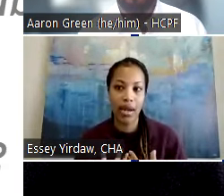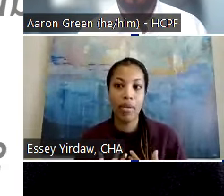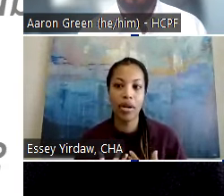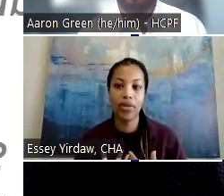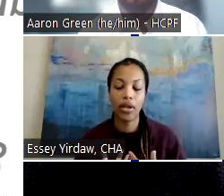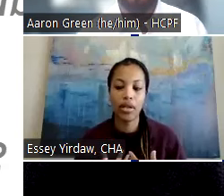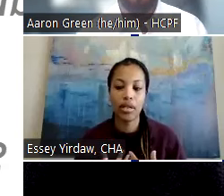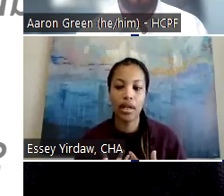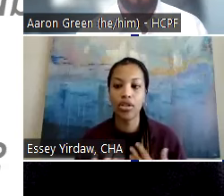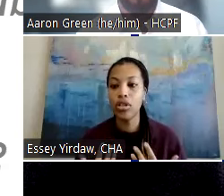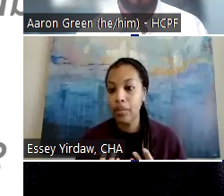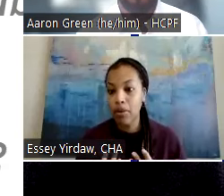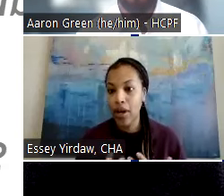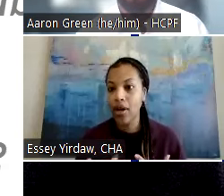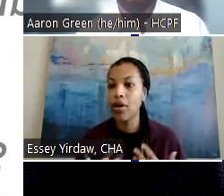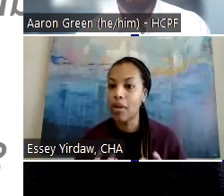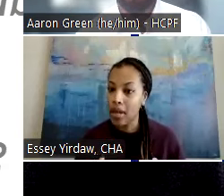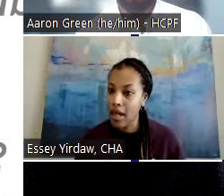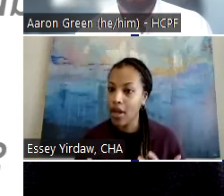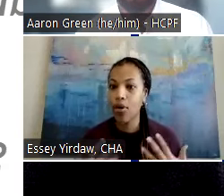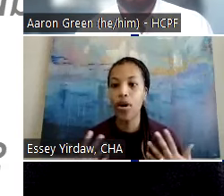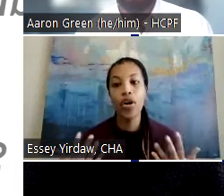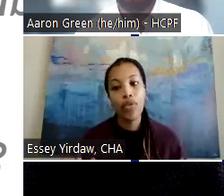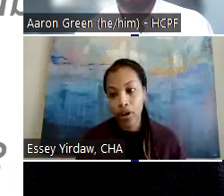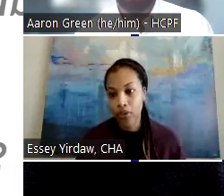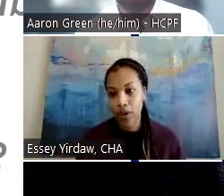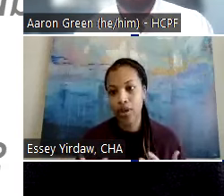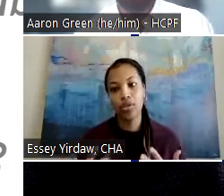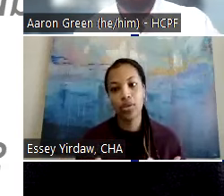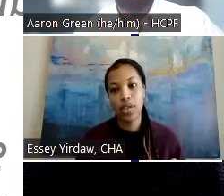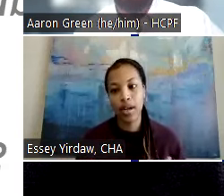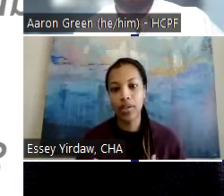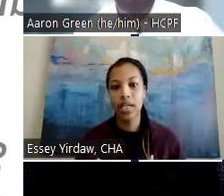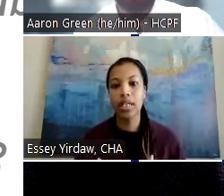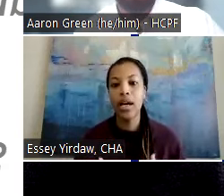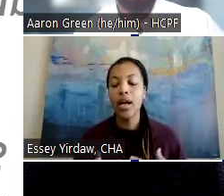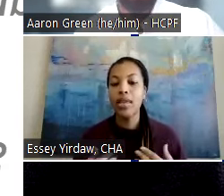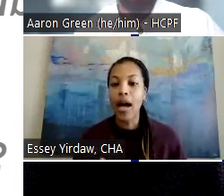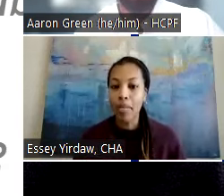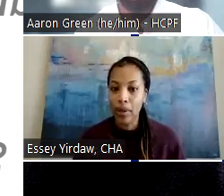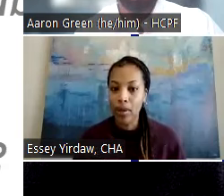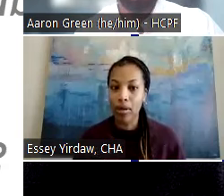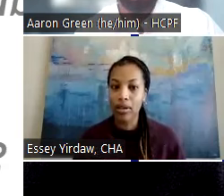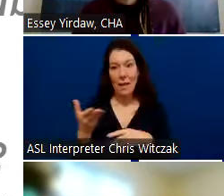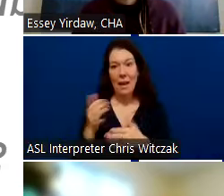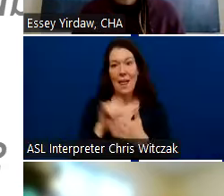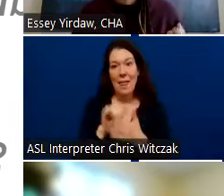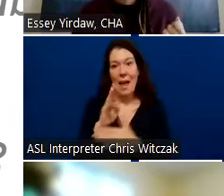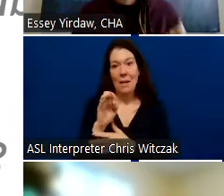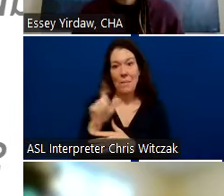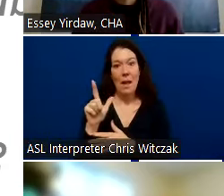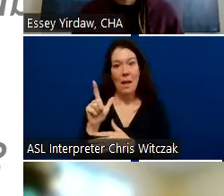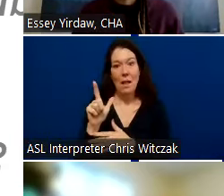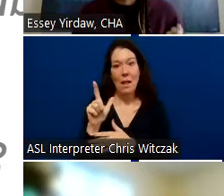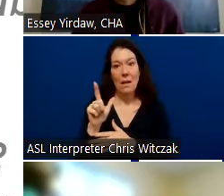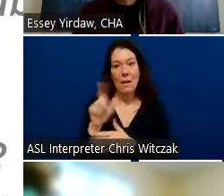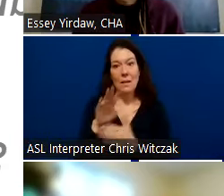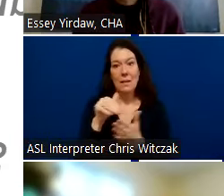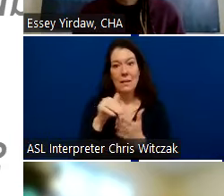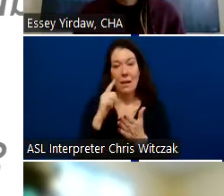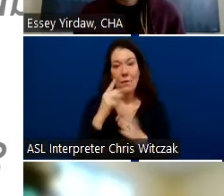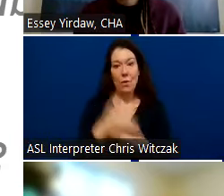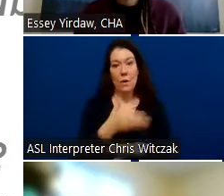that data. But if there is an insurance provider or a Medicaid or Veteran Affairs, those kind of things, that bill, the Center for